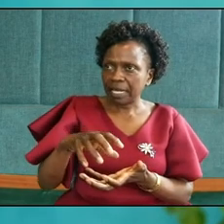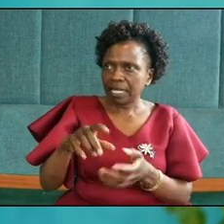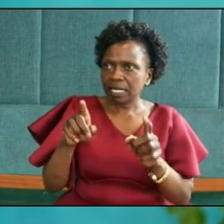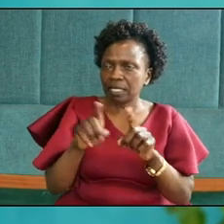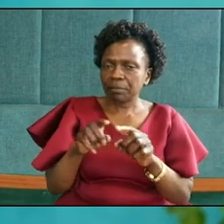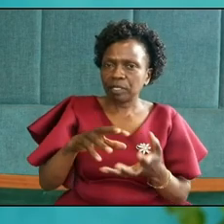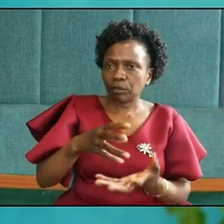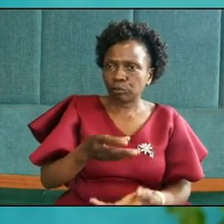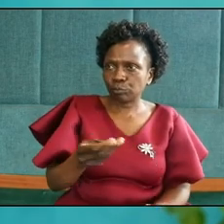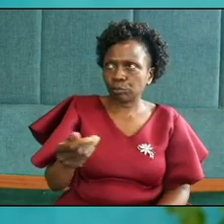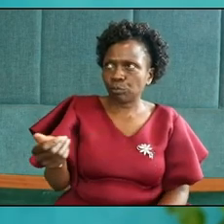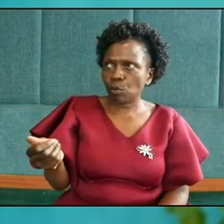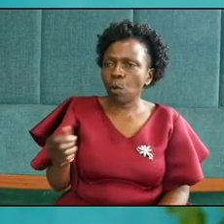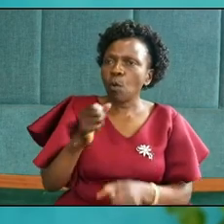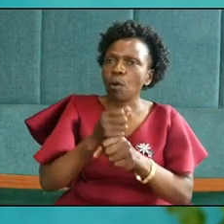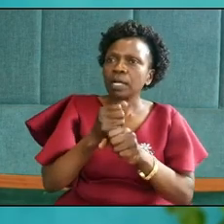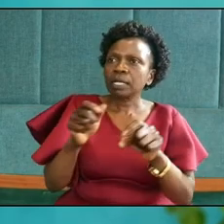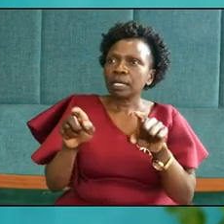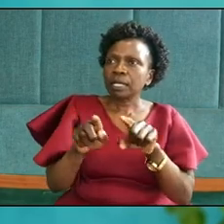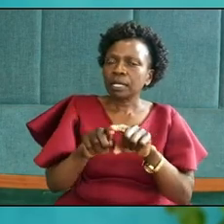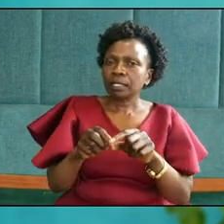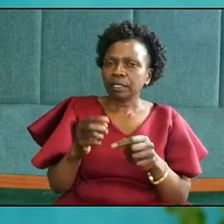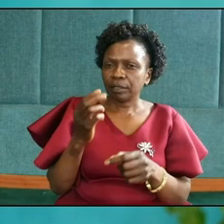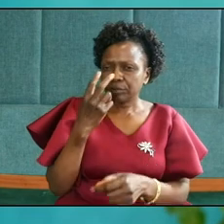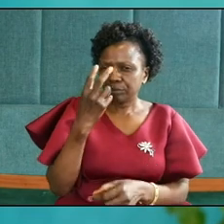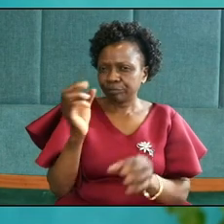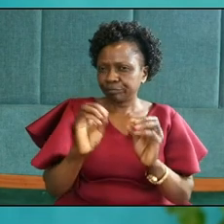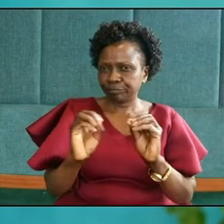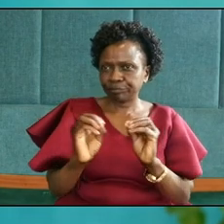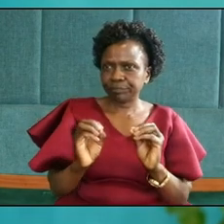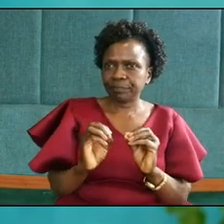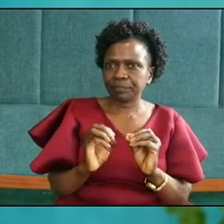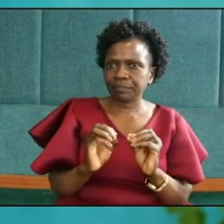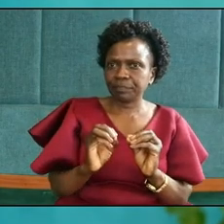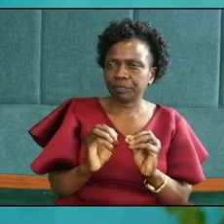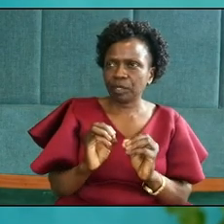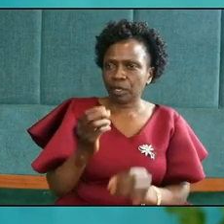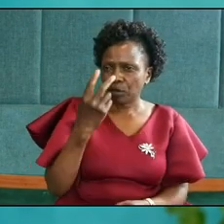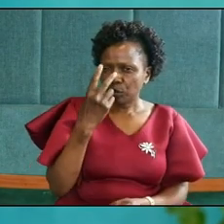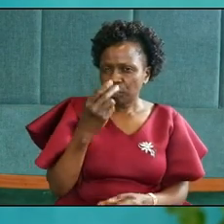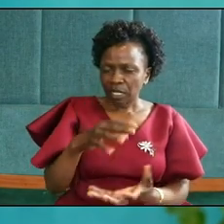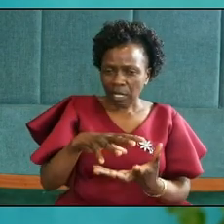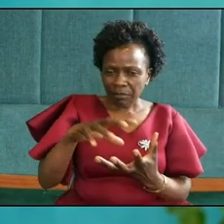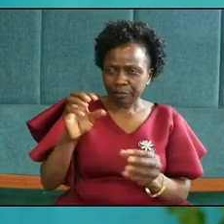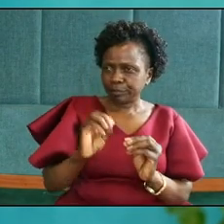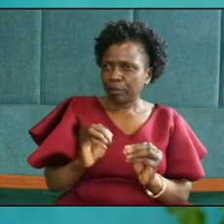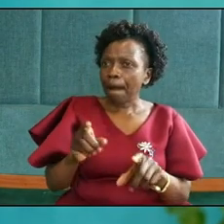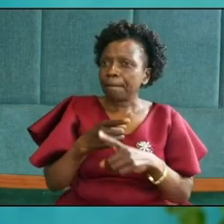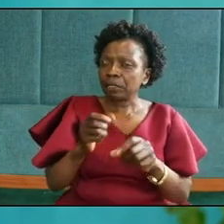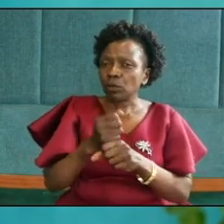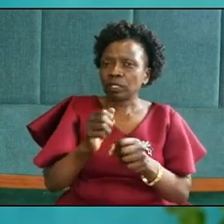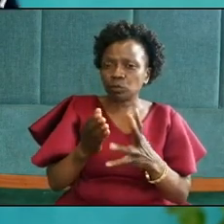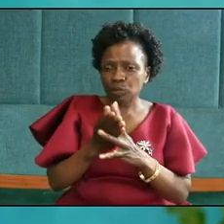the flower, works invisibly. You can't see them. You can't see the living, but it works from within